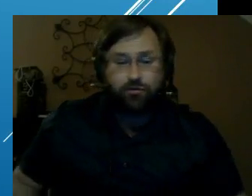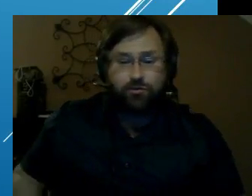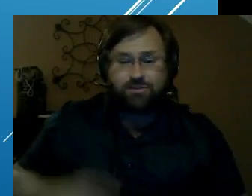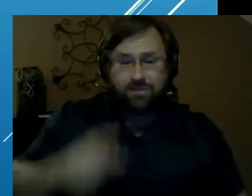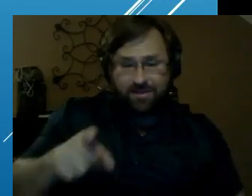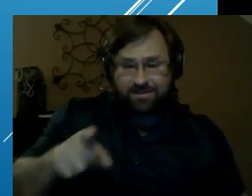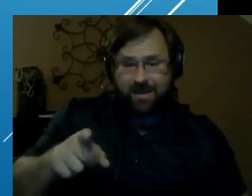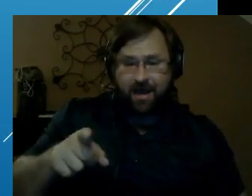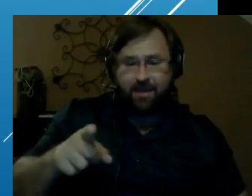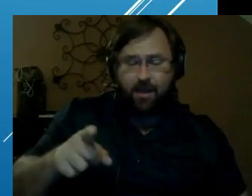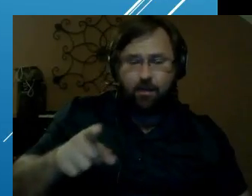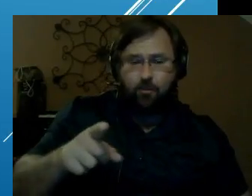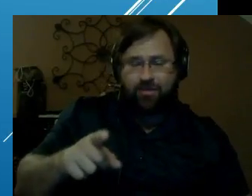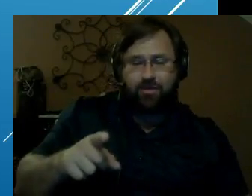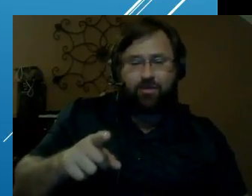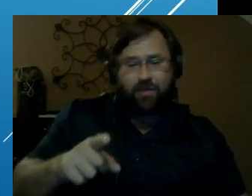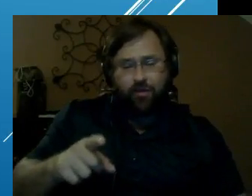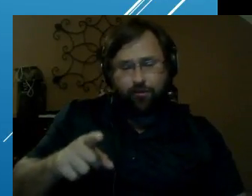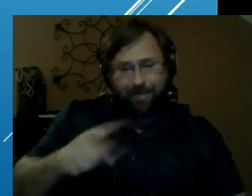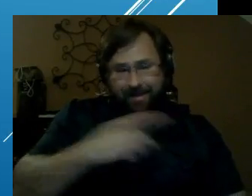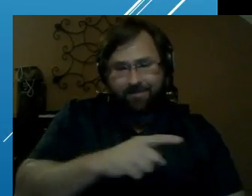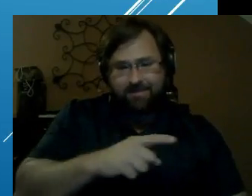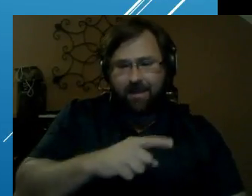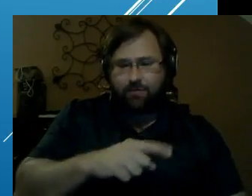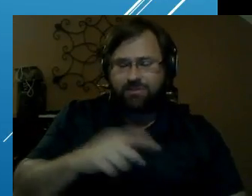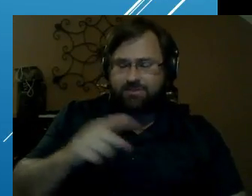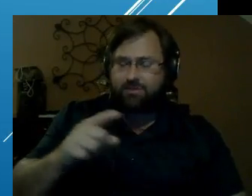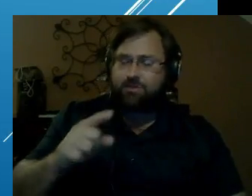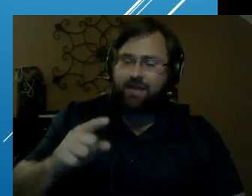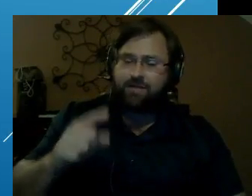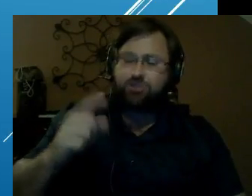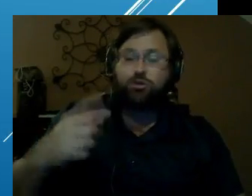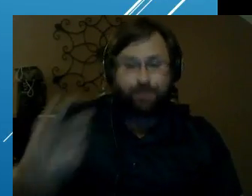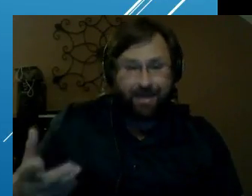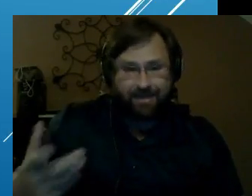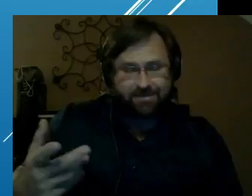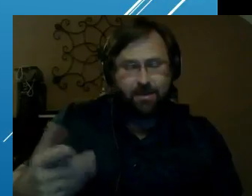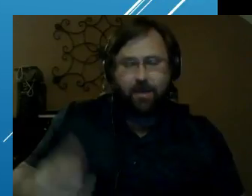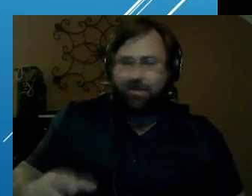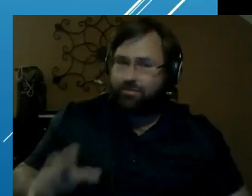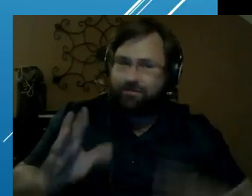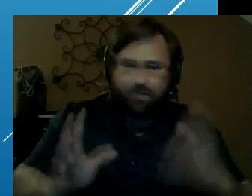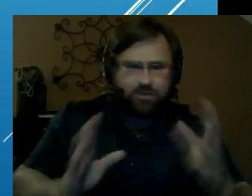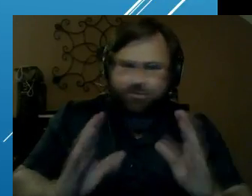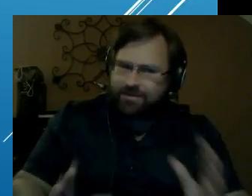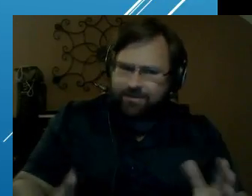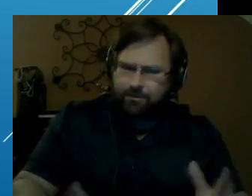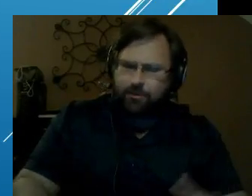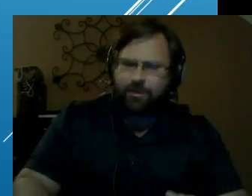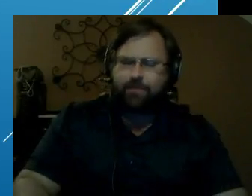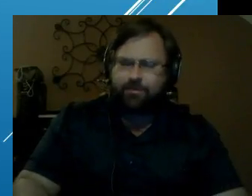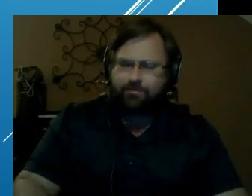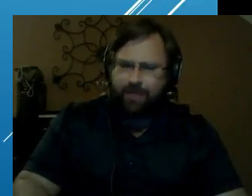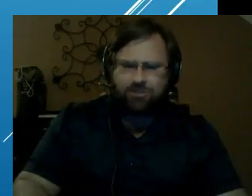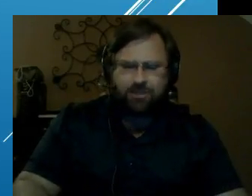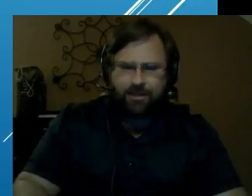don't confuse this sign with the other meaning of the sign, which is the sign that shows place. They function very